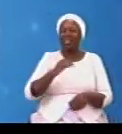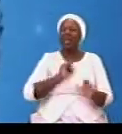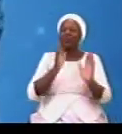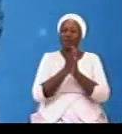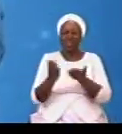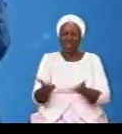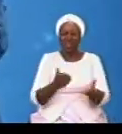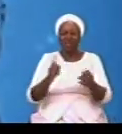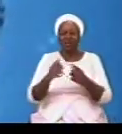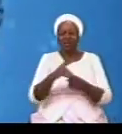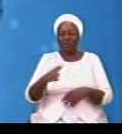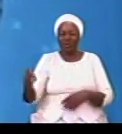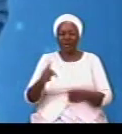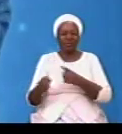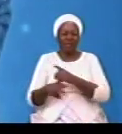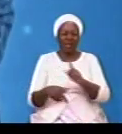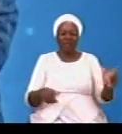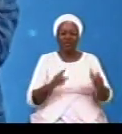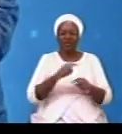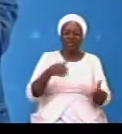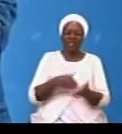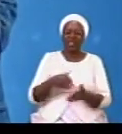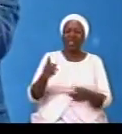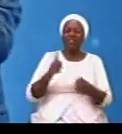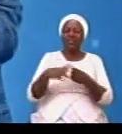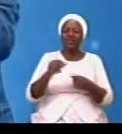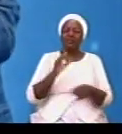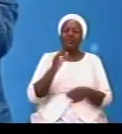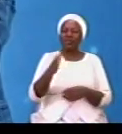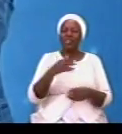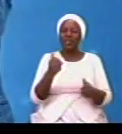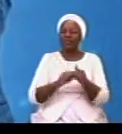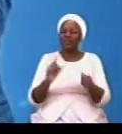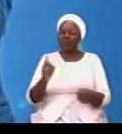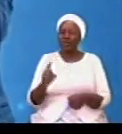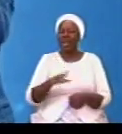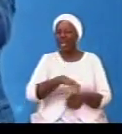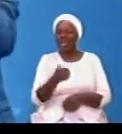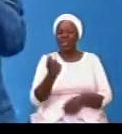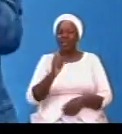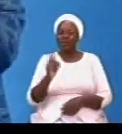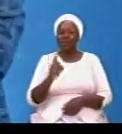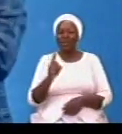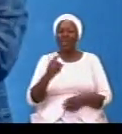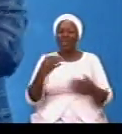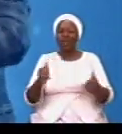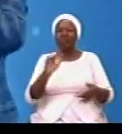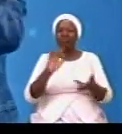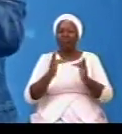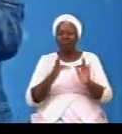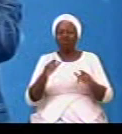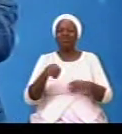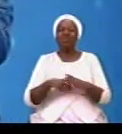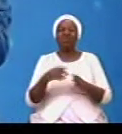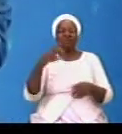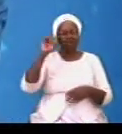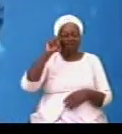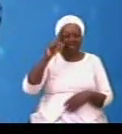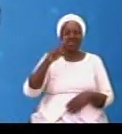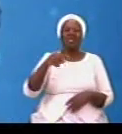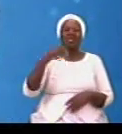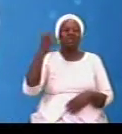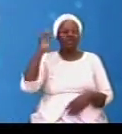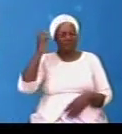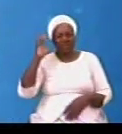front, everywhere, anywhere now, online, in the media, television, radio, anywhere, I pray